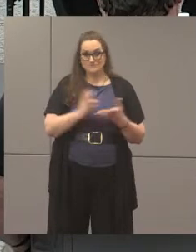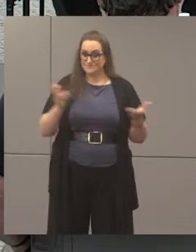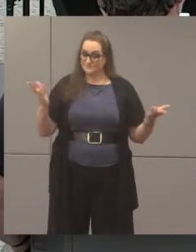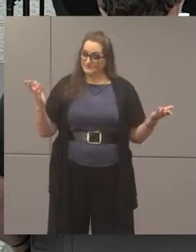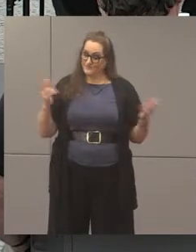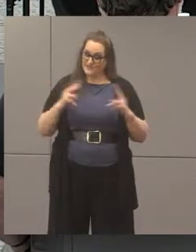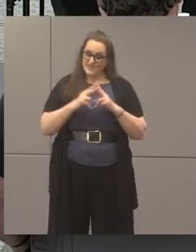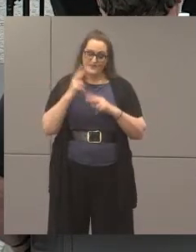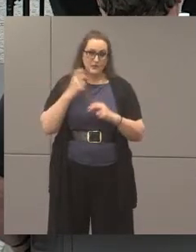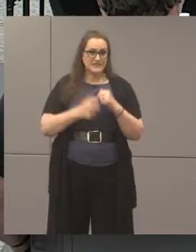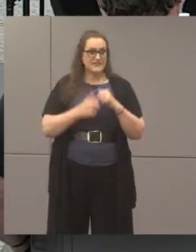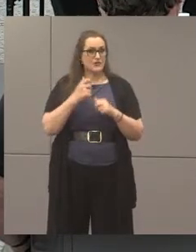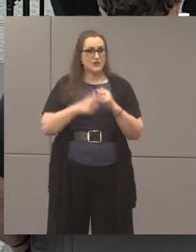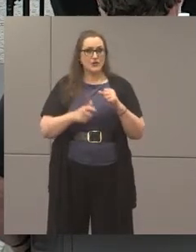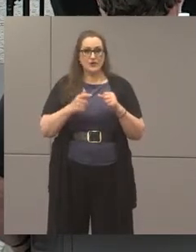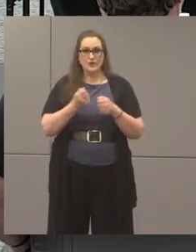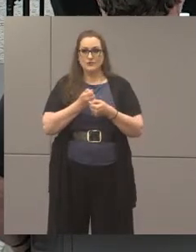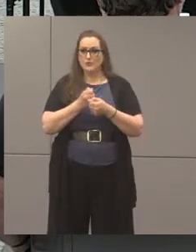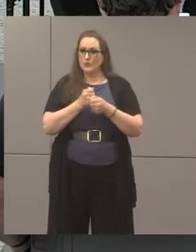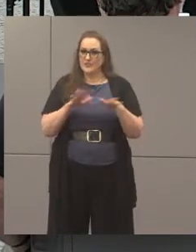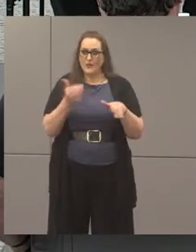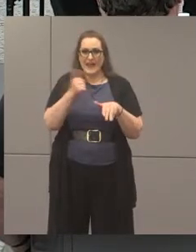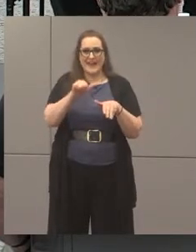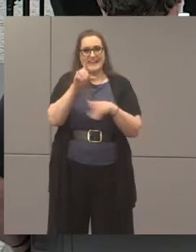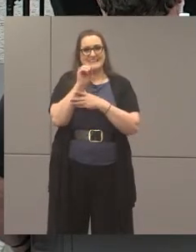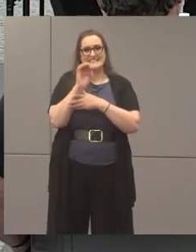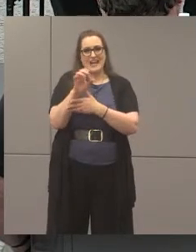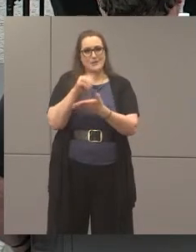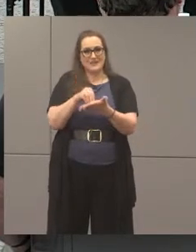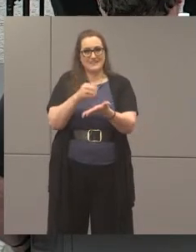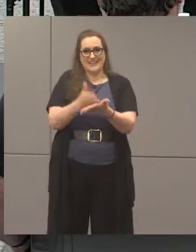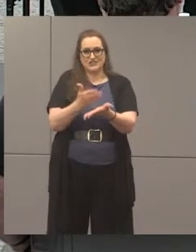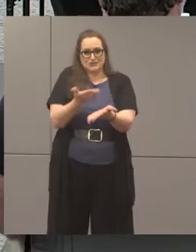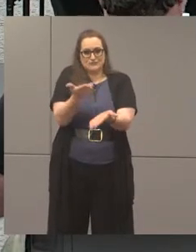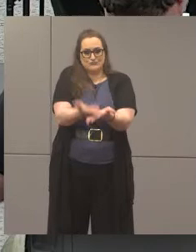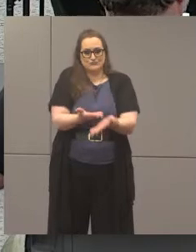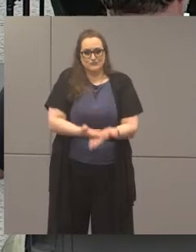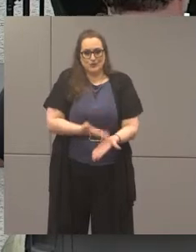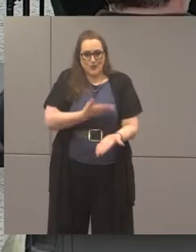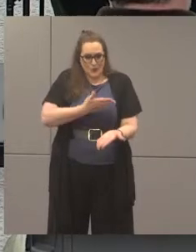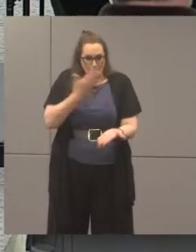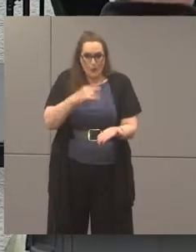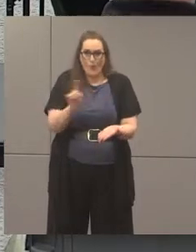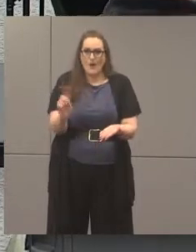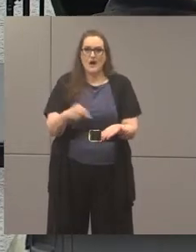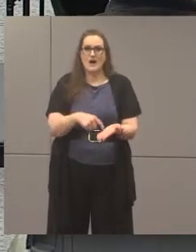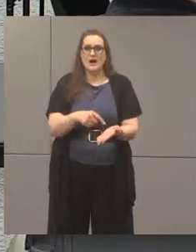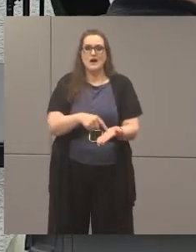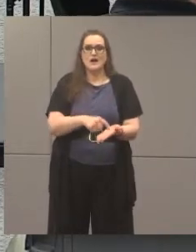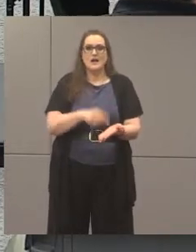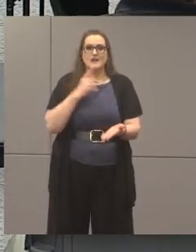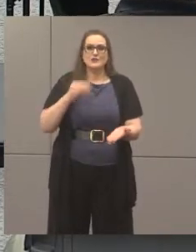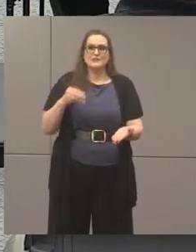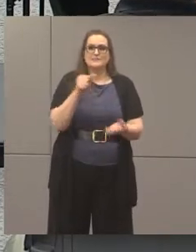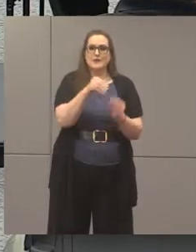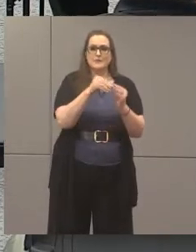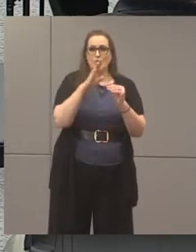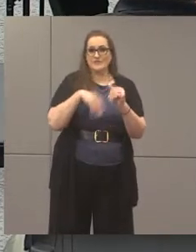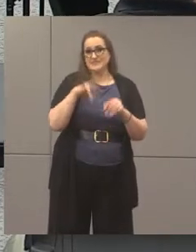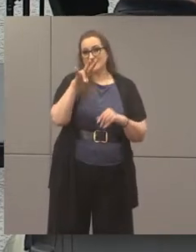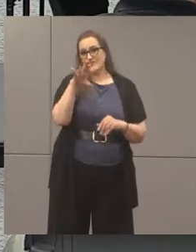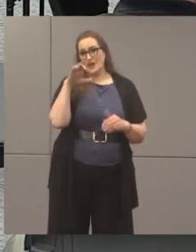very difficult in the absence of virtually any documentation at all to spend over